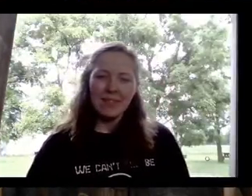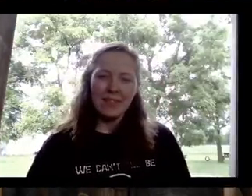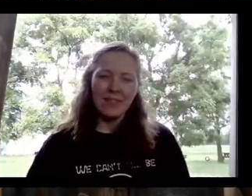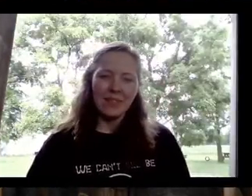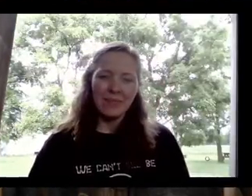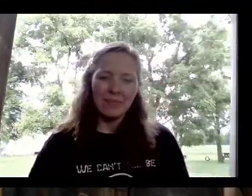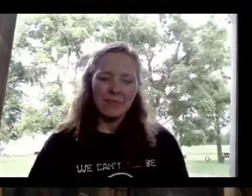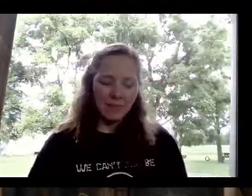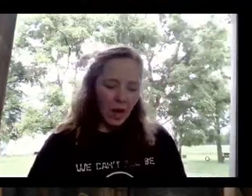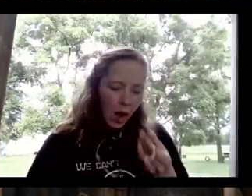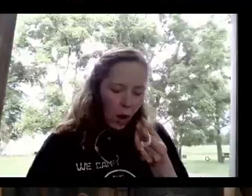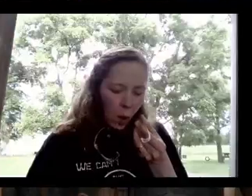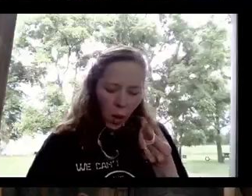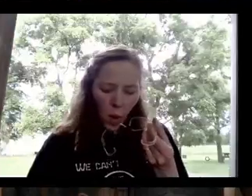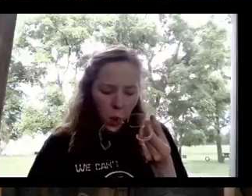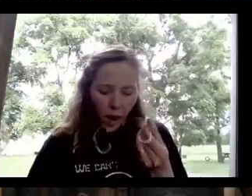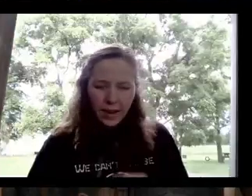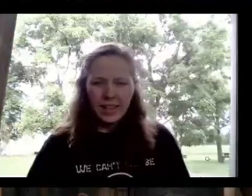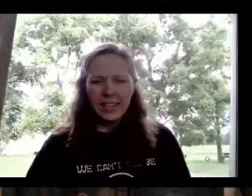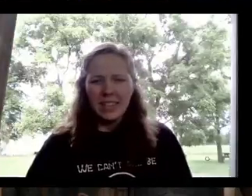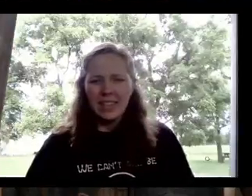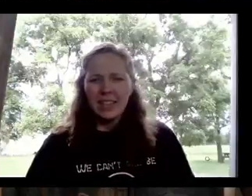I try to be, darn it.